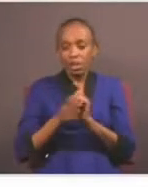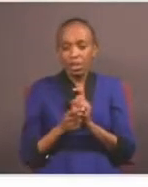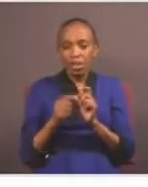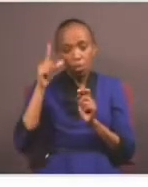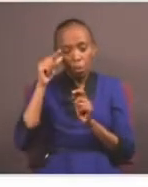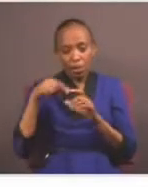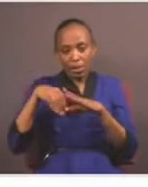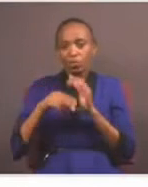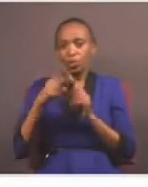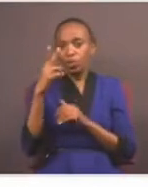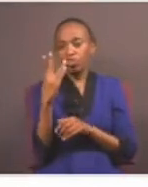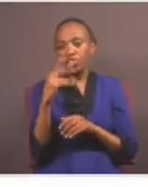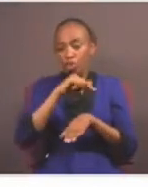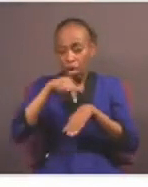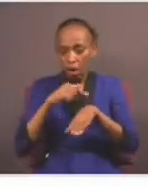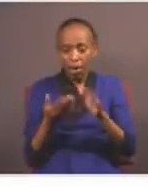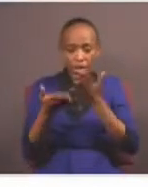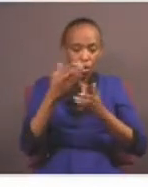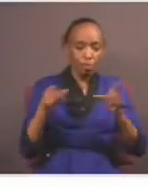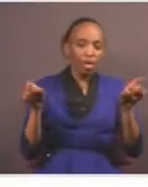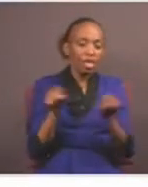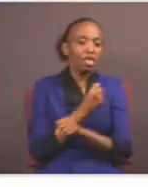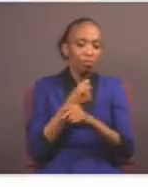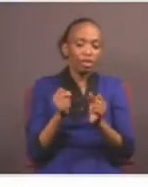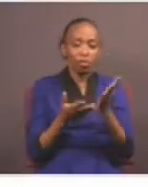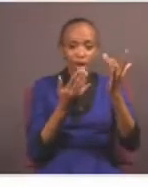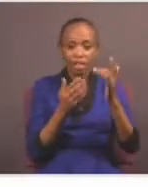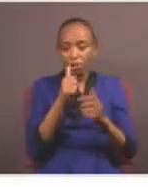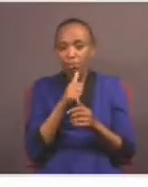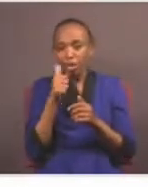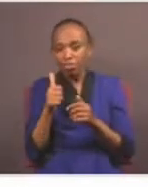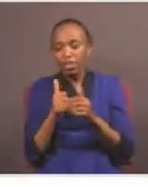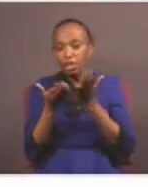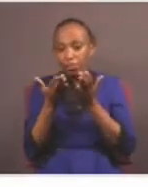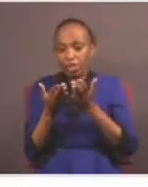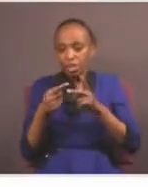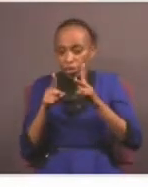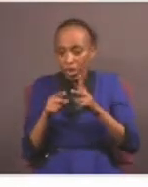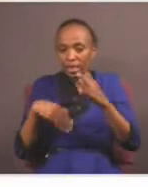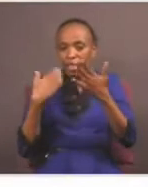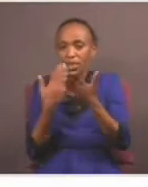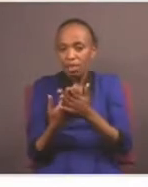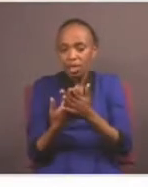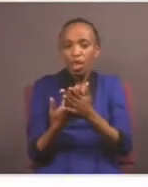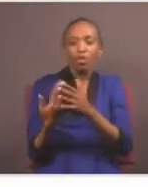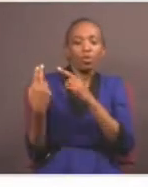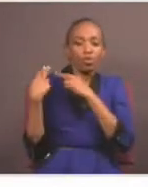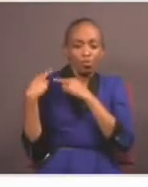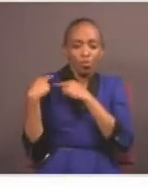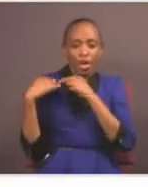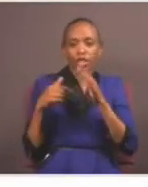24-hour economy. We cannot expect private businesses to start doing that until we take charge and show by